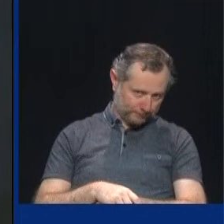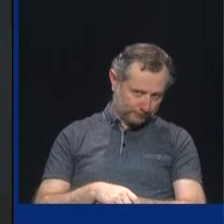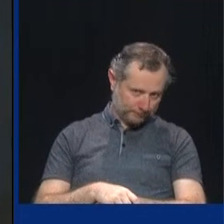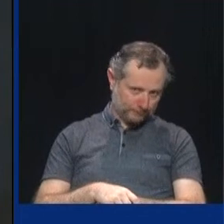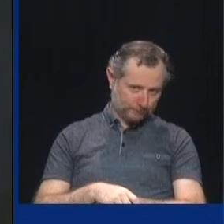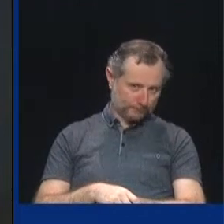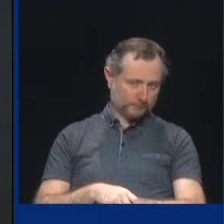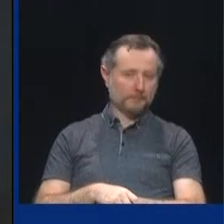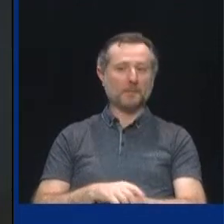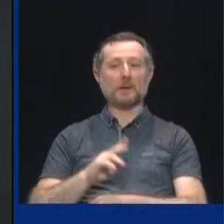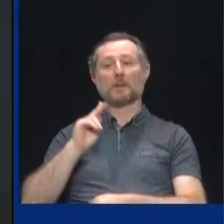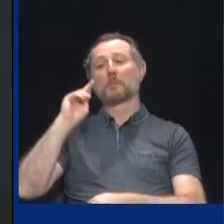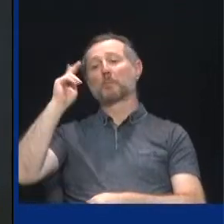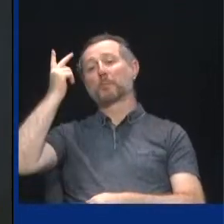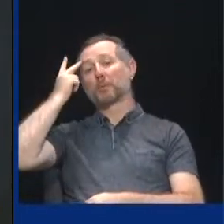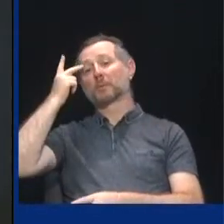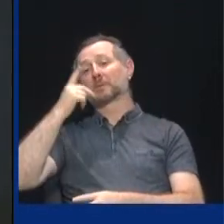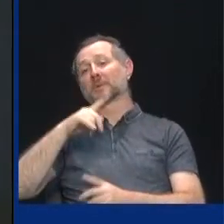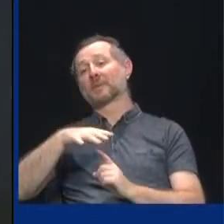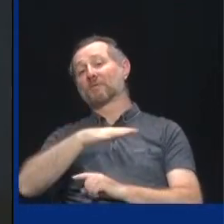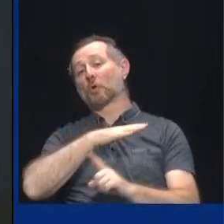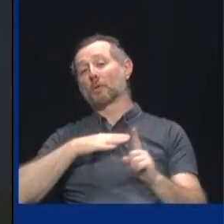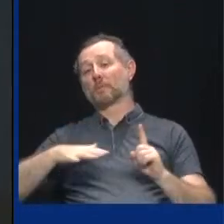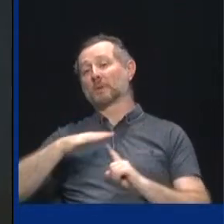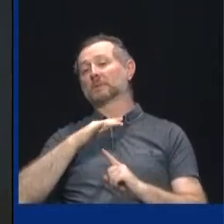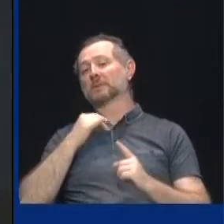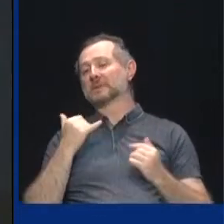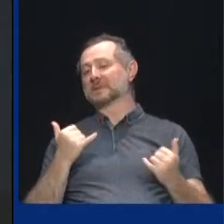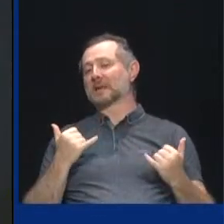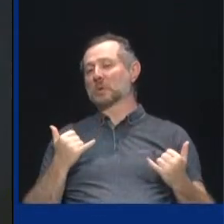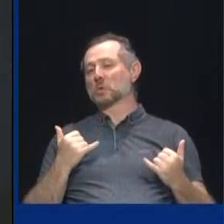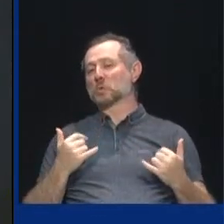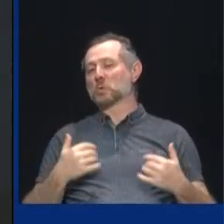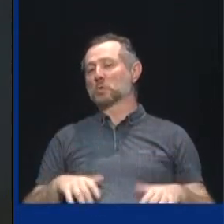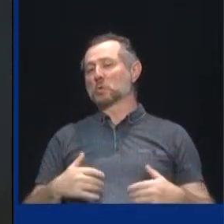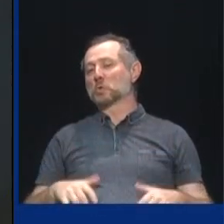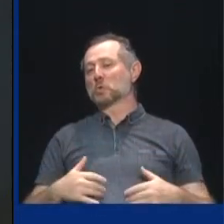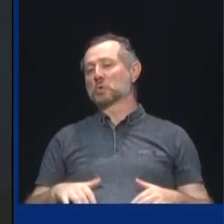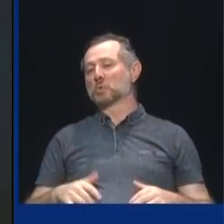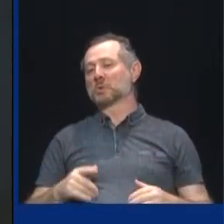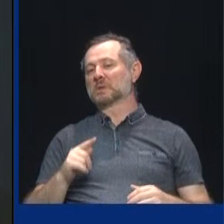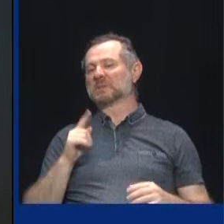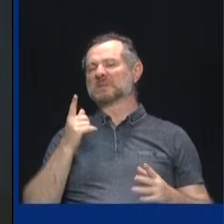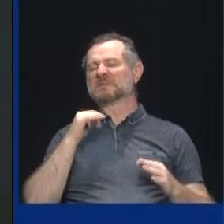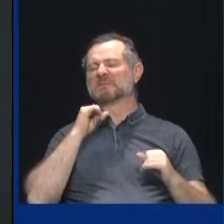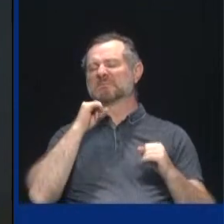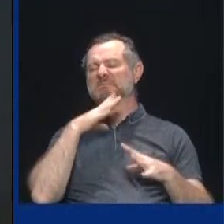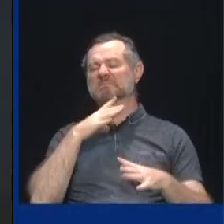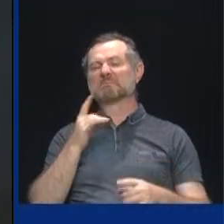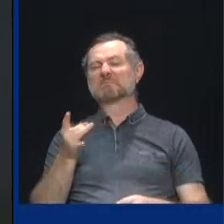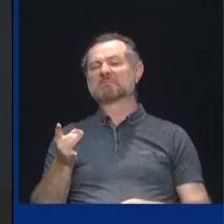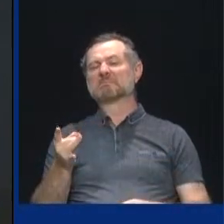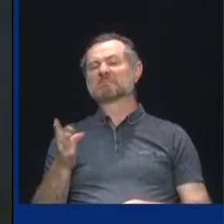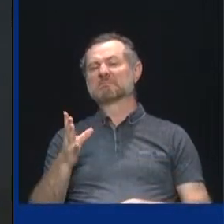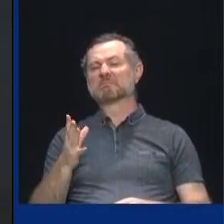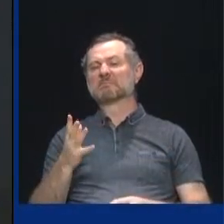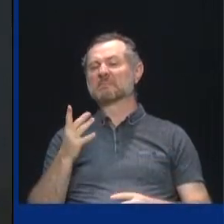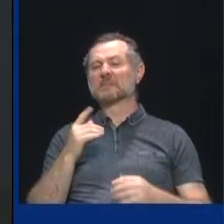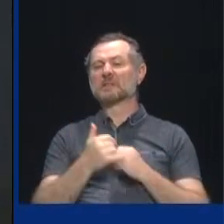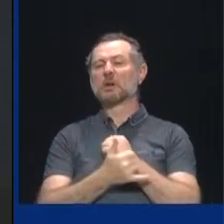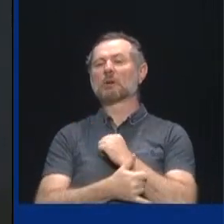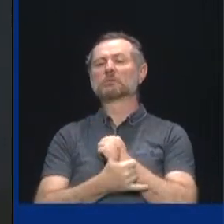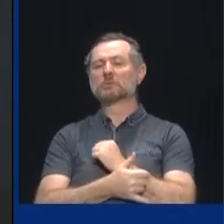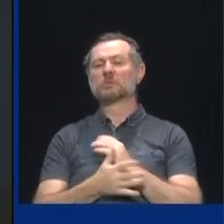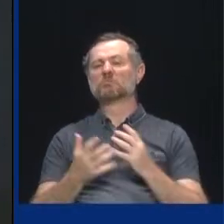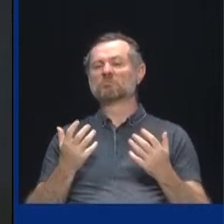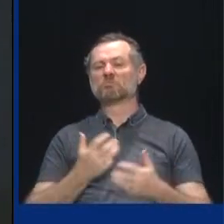The political environment has gotten so toxic in this country, so toxic,